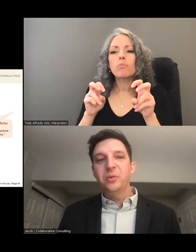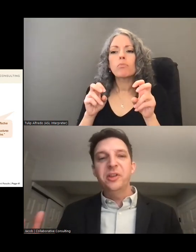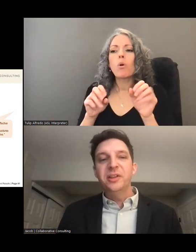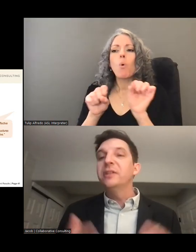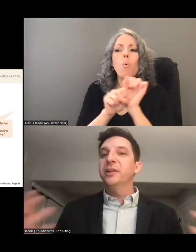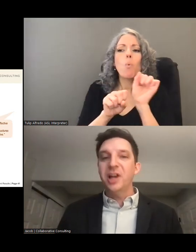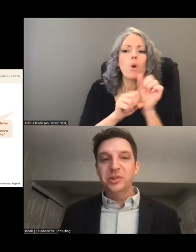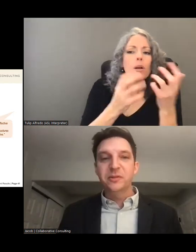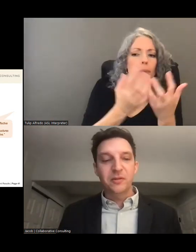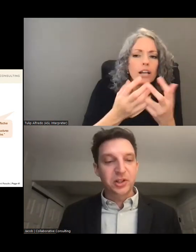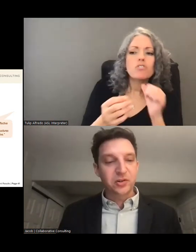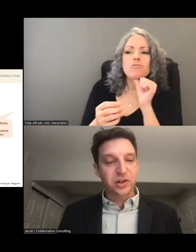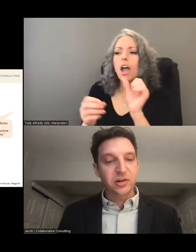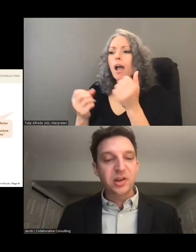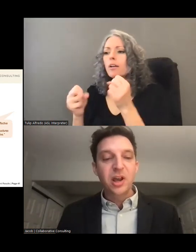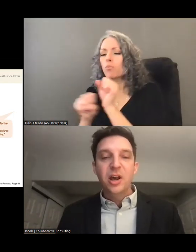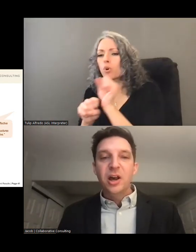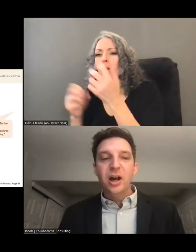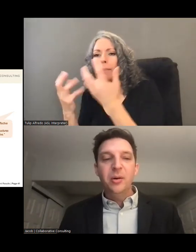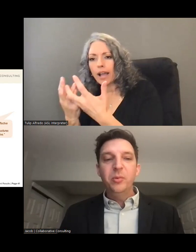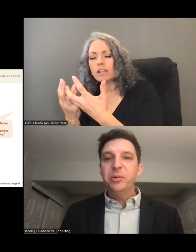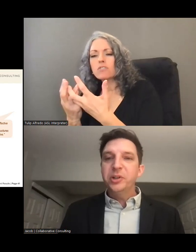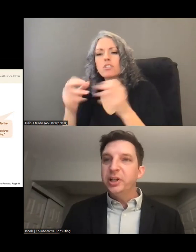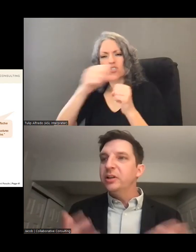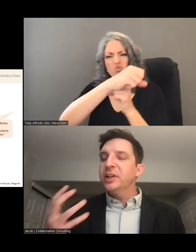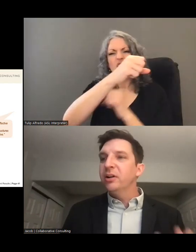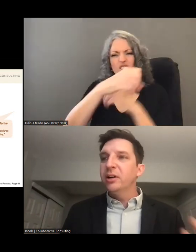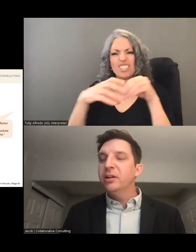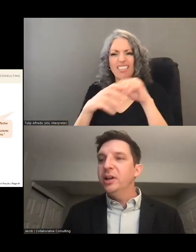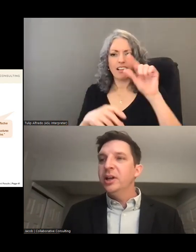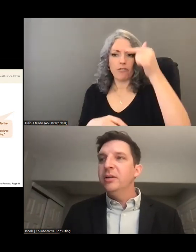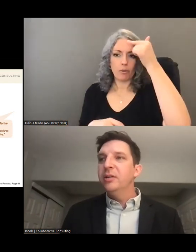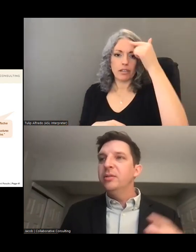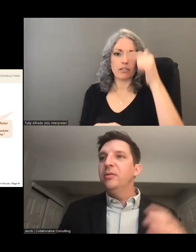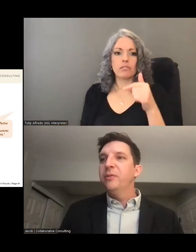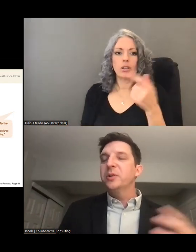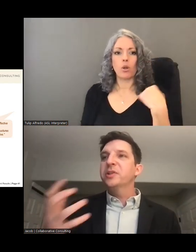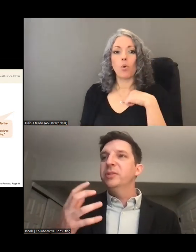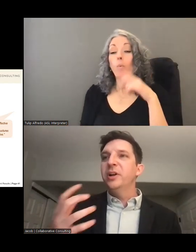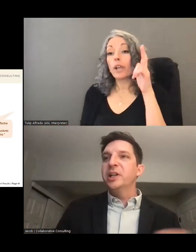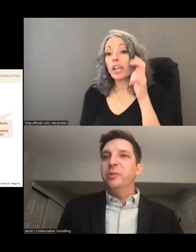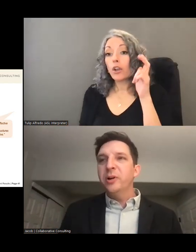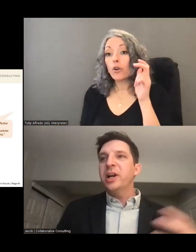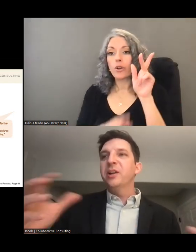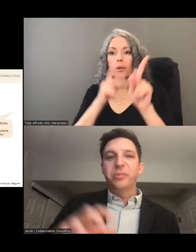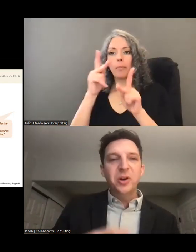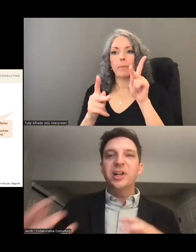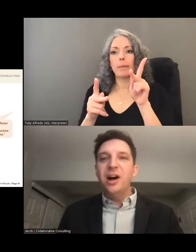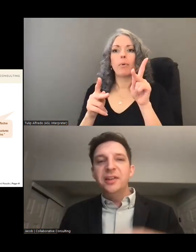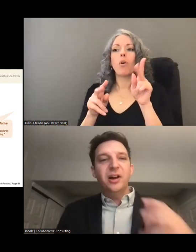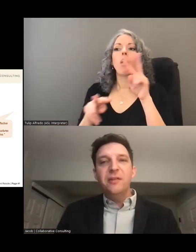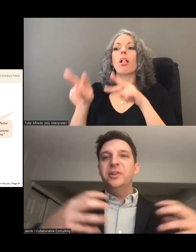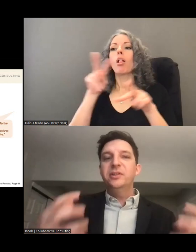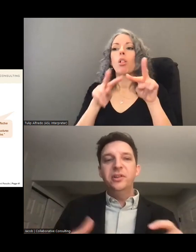doesn't work within the different types of governance structures. And we particularly heard folks, explore kind of the pros